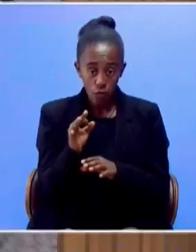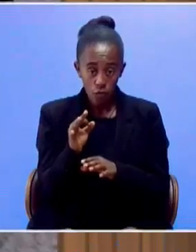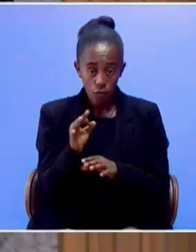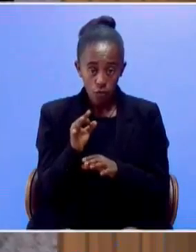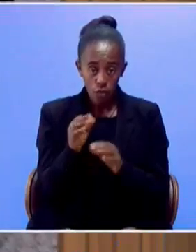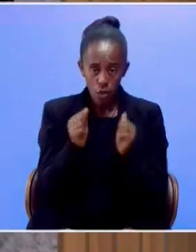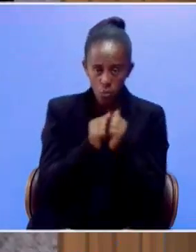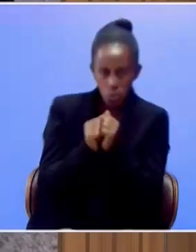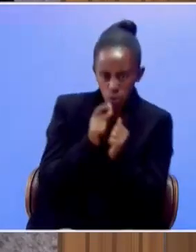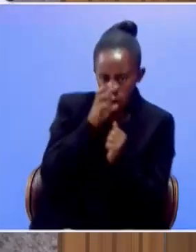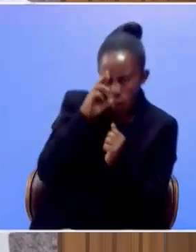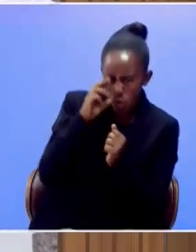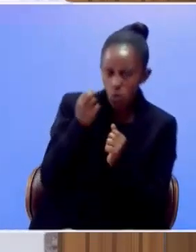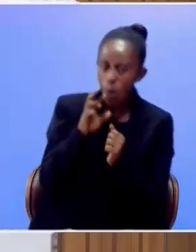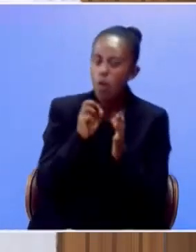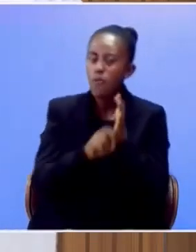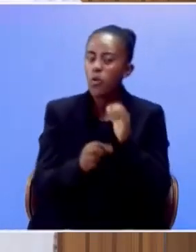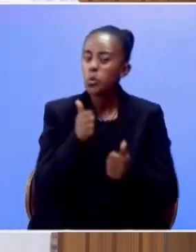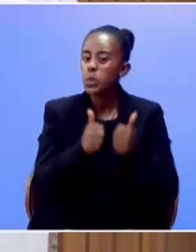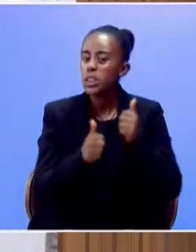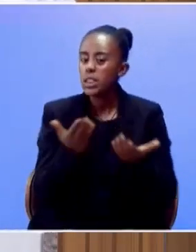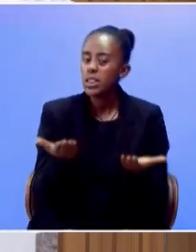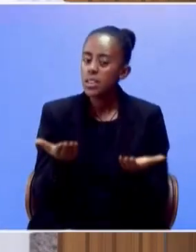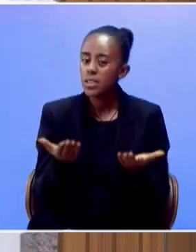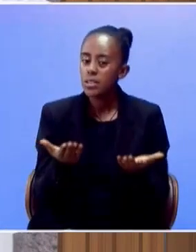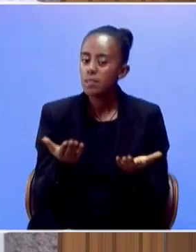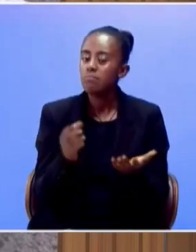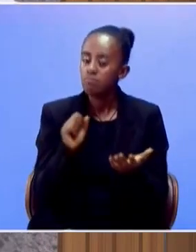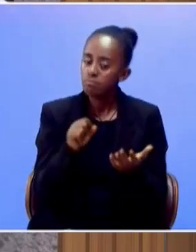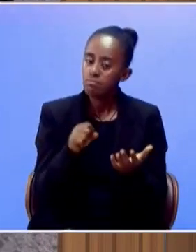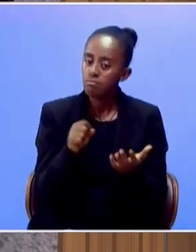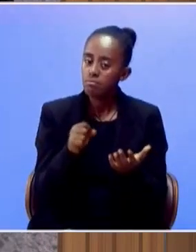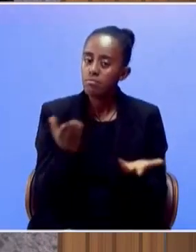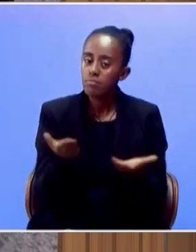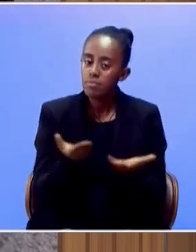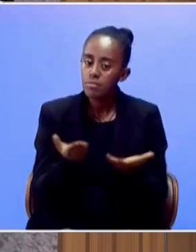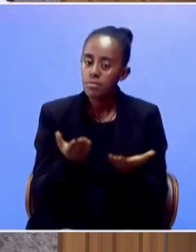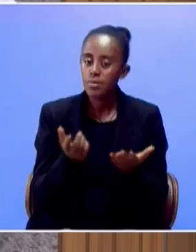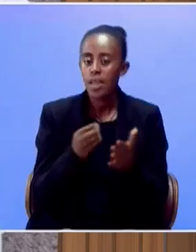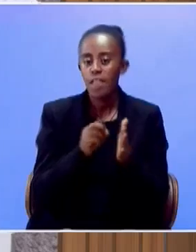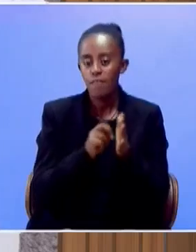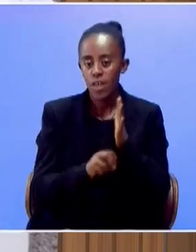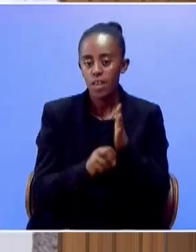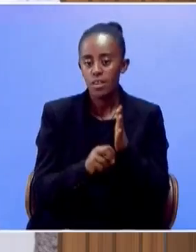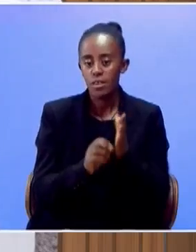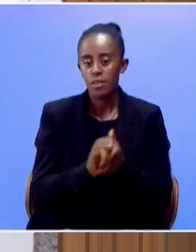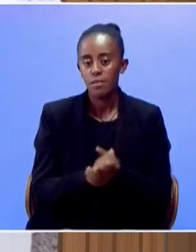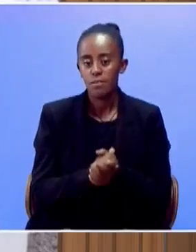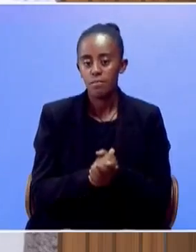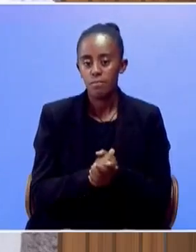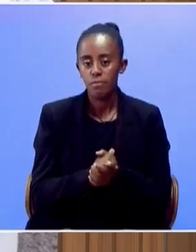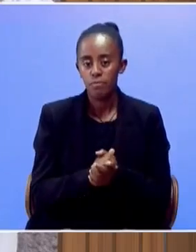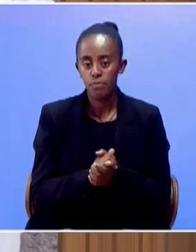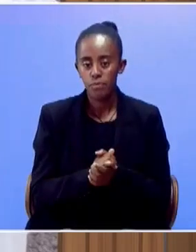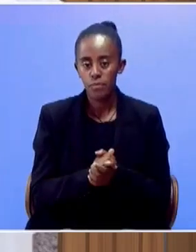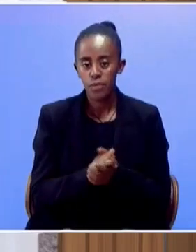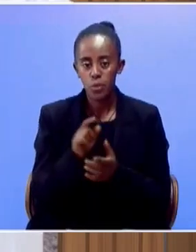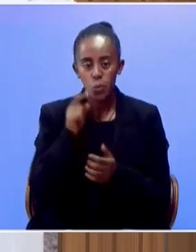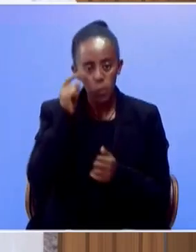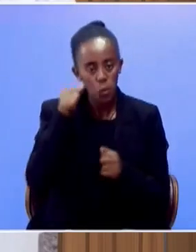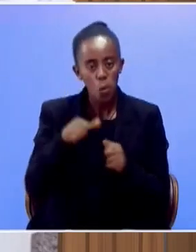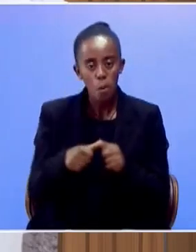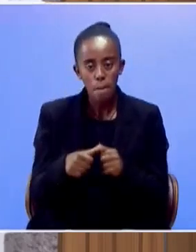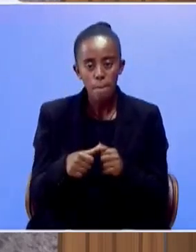the cause or with the effect? Yes, they come up with the effect. Yes, just to remind you